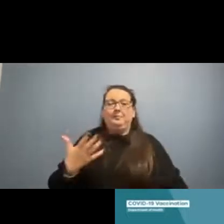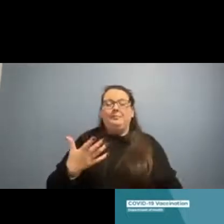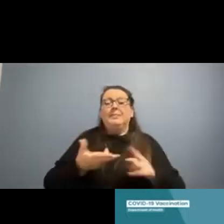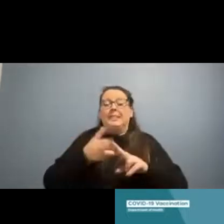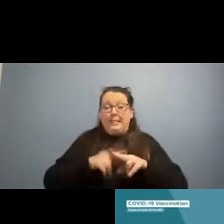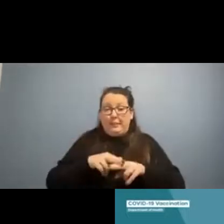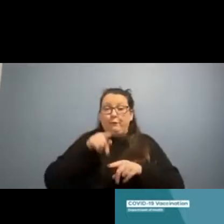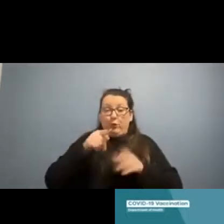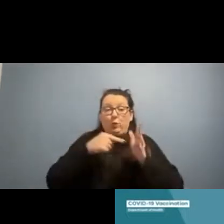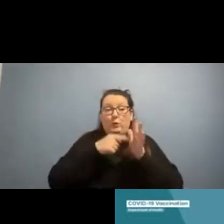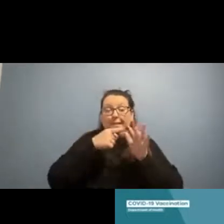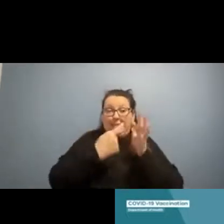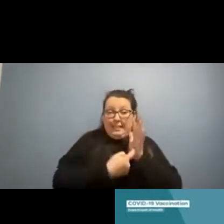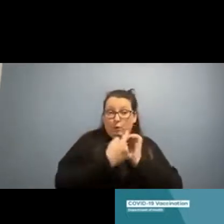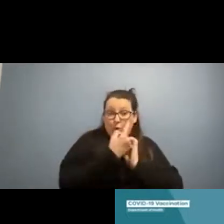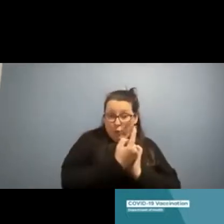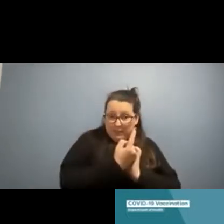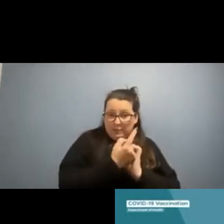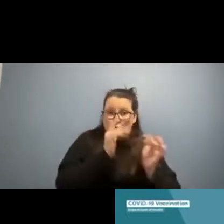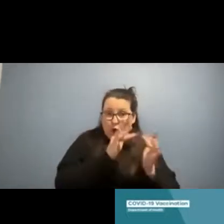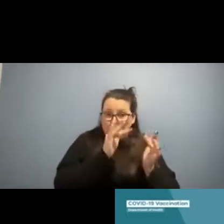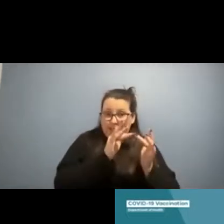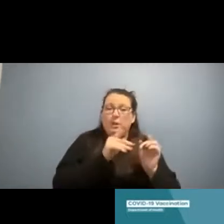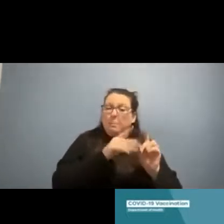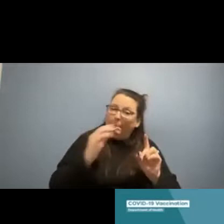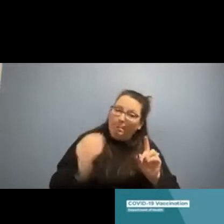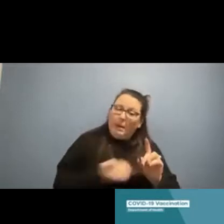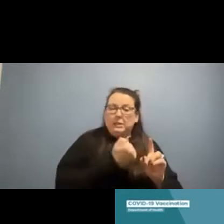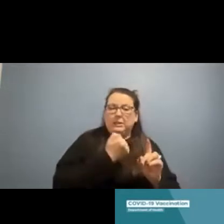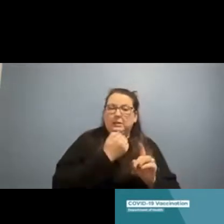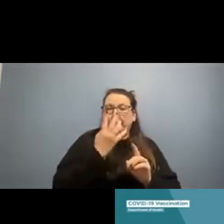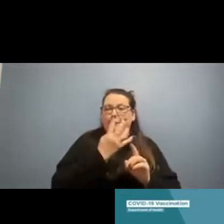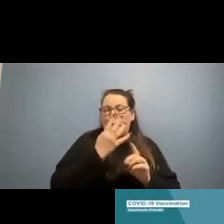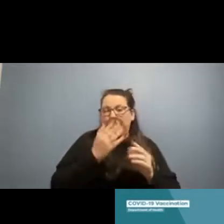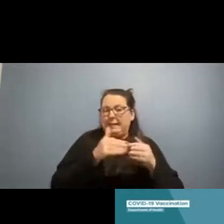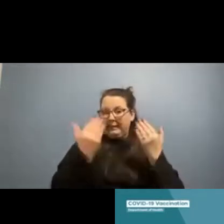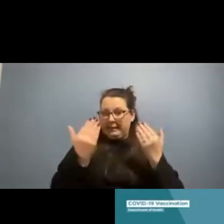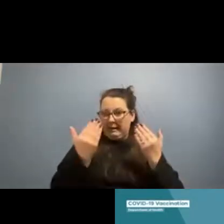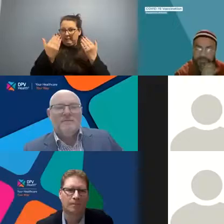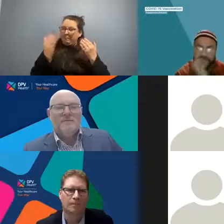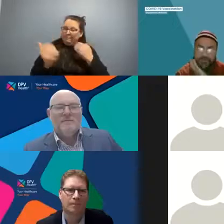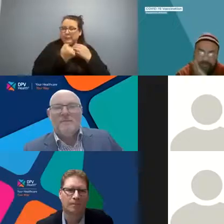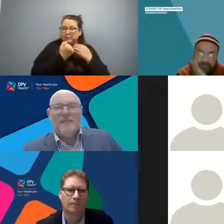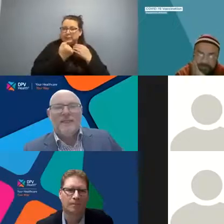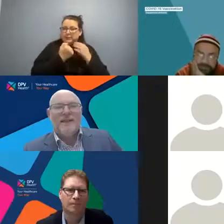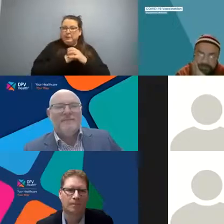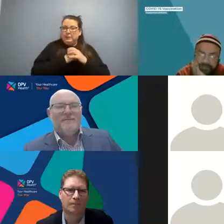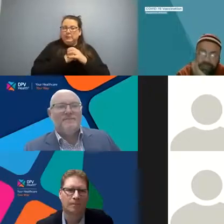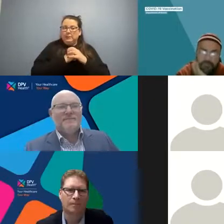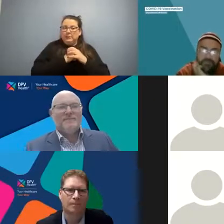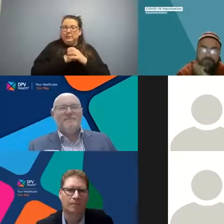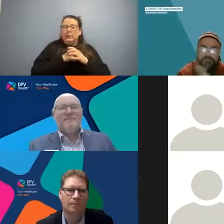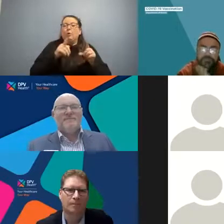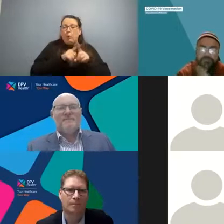a tier 1 primary close contact, you have to isolate right through the 14-day period. You will also need to